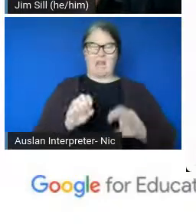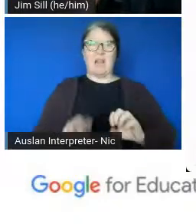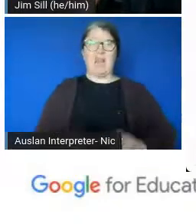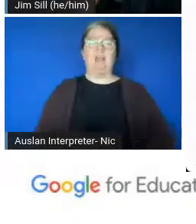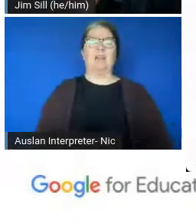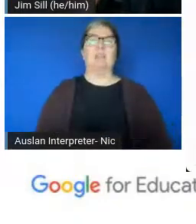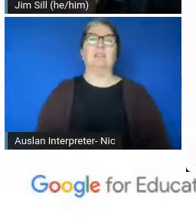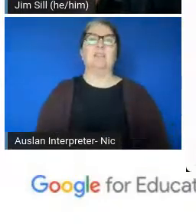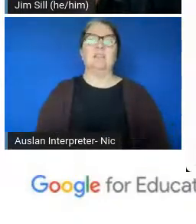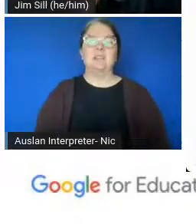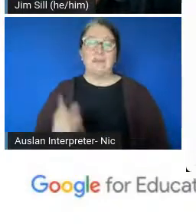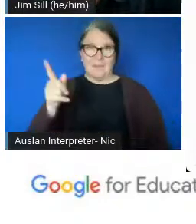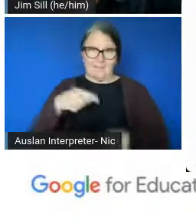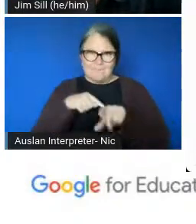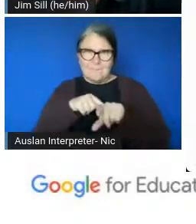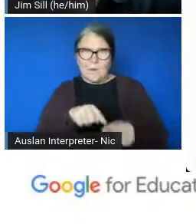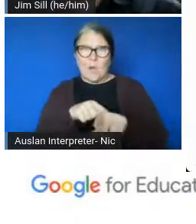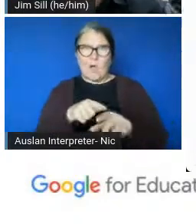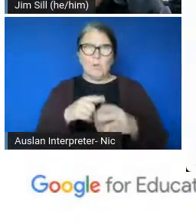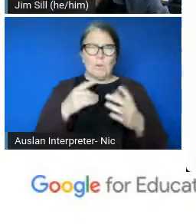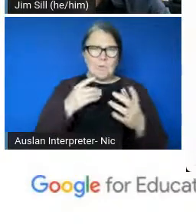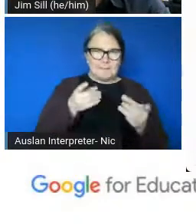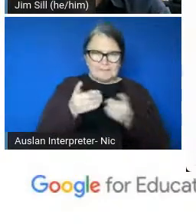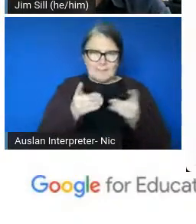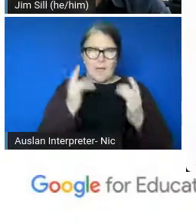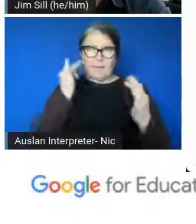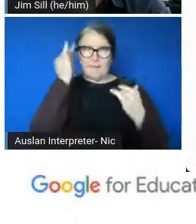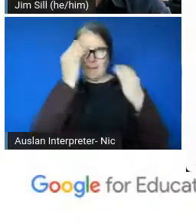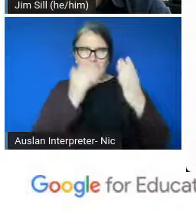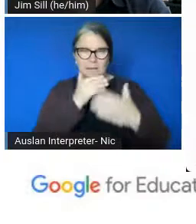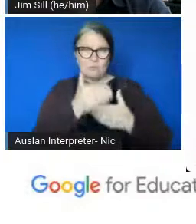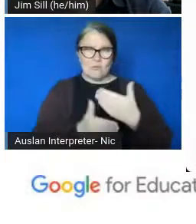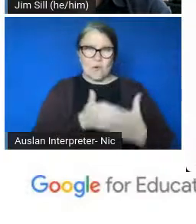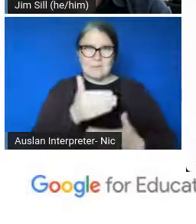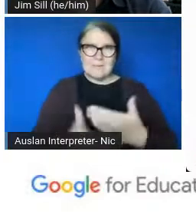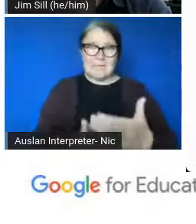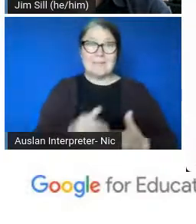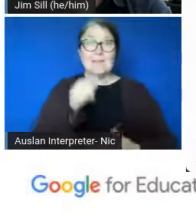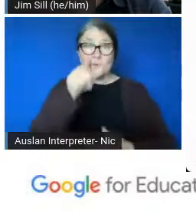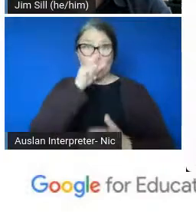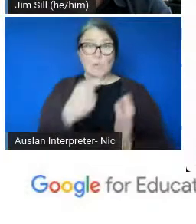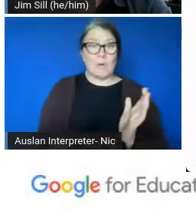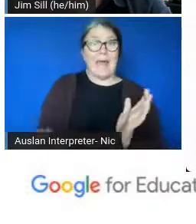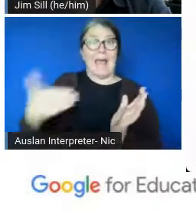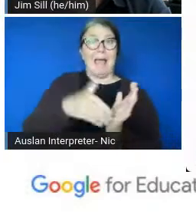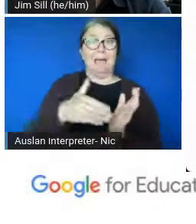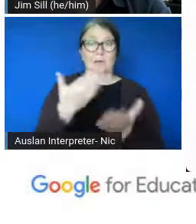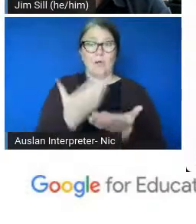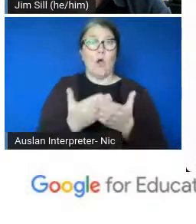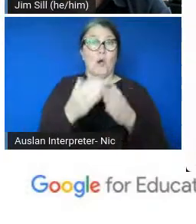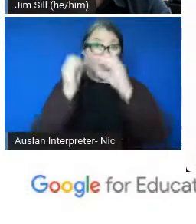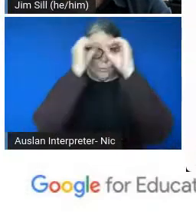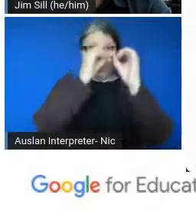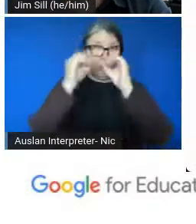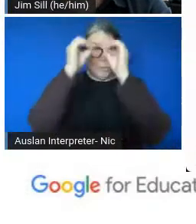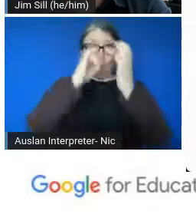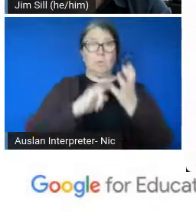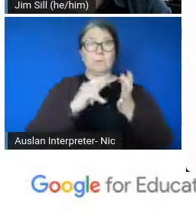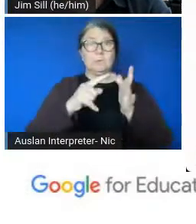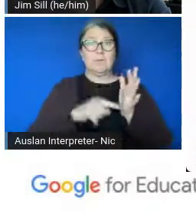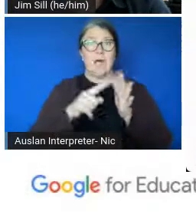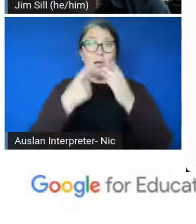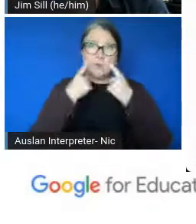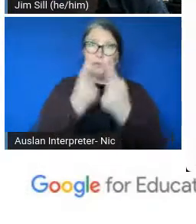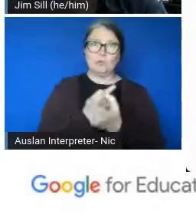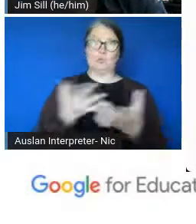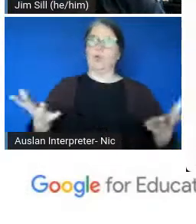thinking process, and you could put it up on a Google site as a celebration of their work. You could have it as